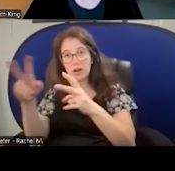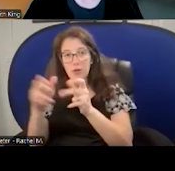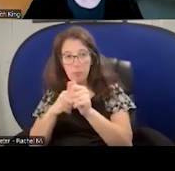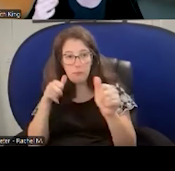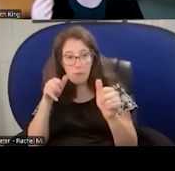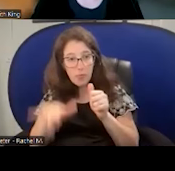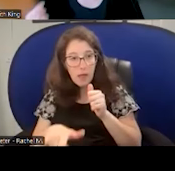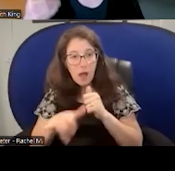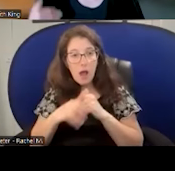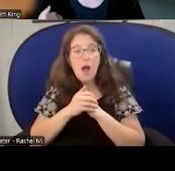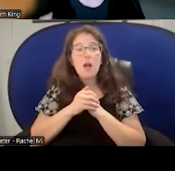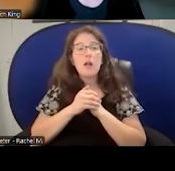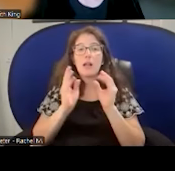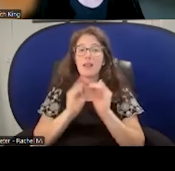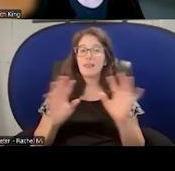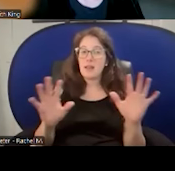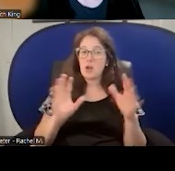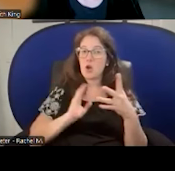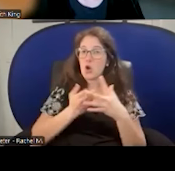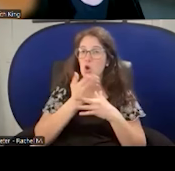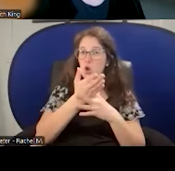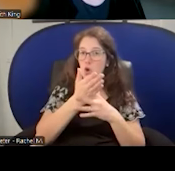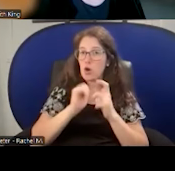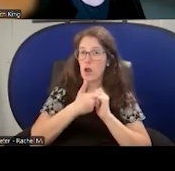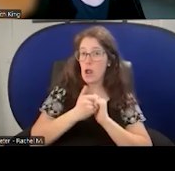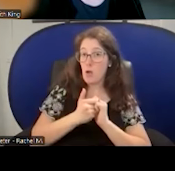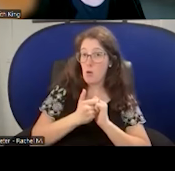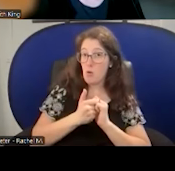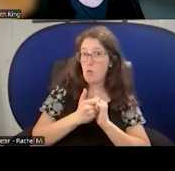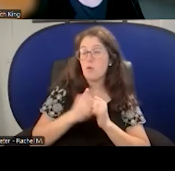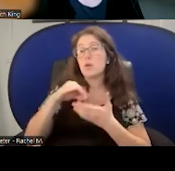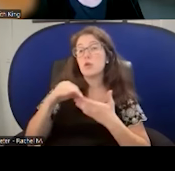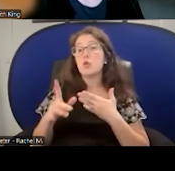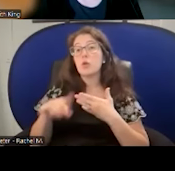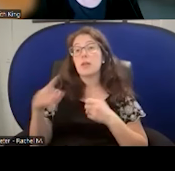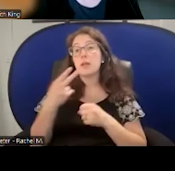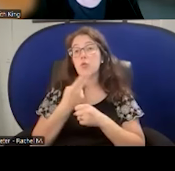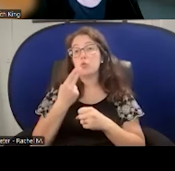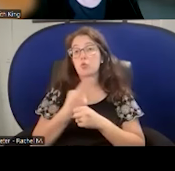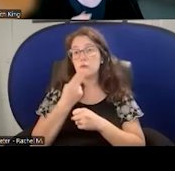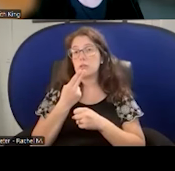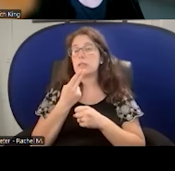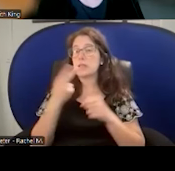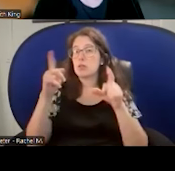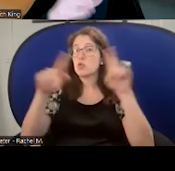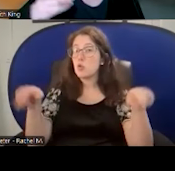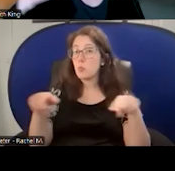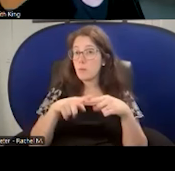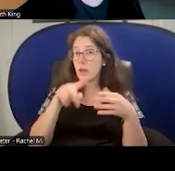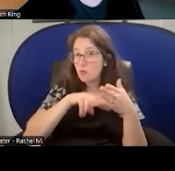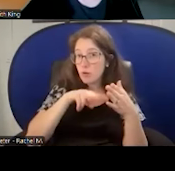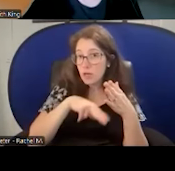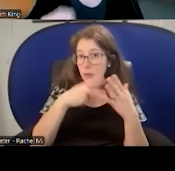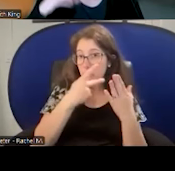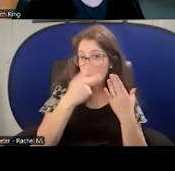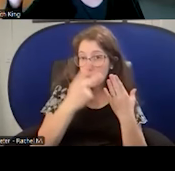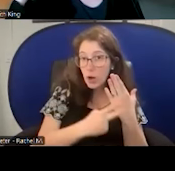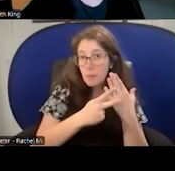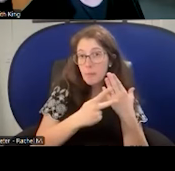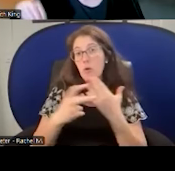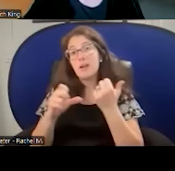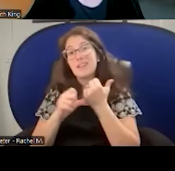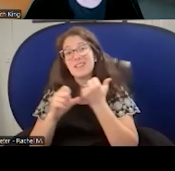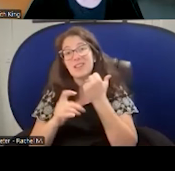access. Clear navigation pathways so that students who are using screen readers or assistive technologies can move